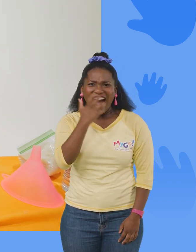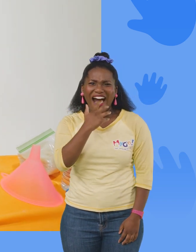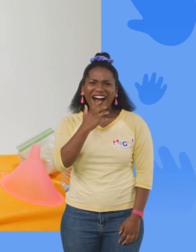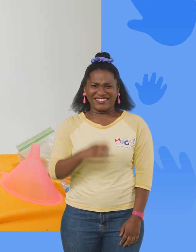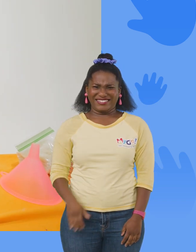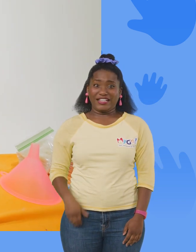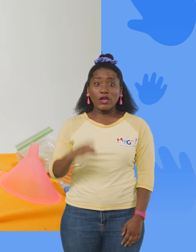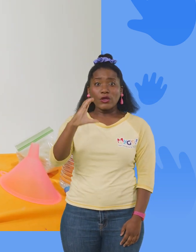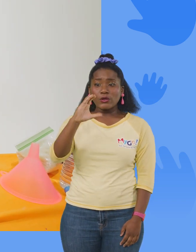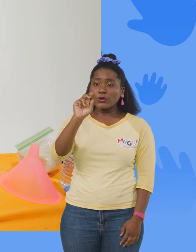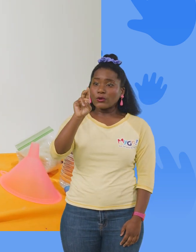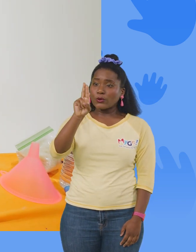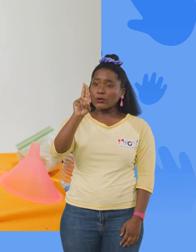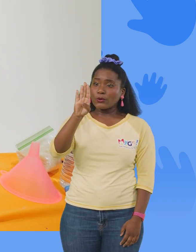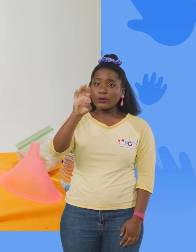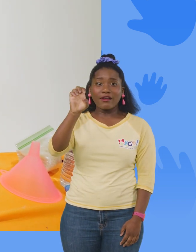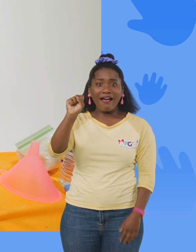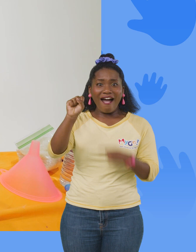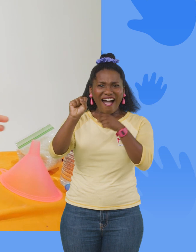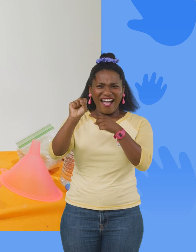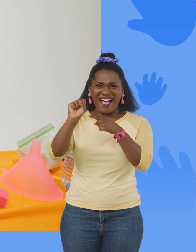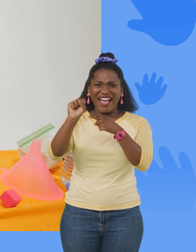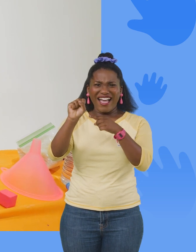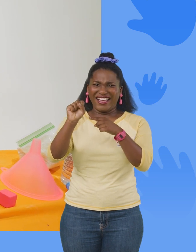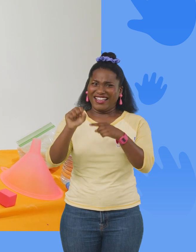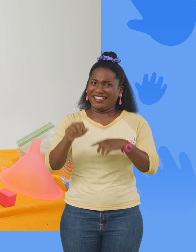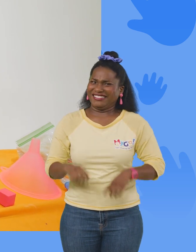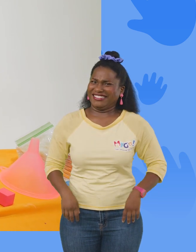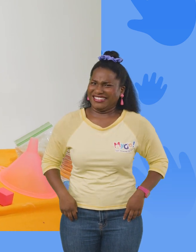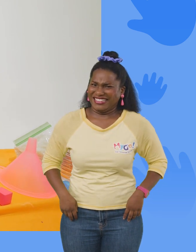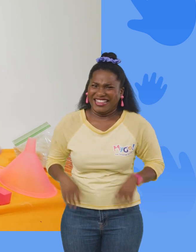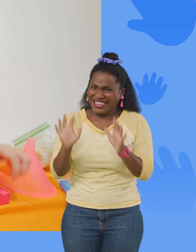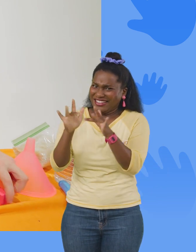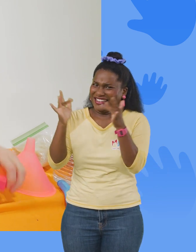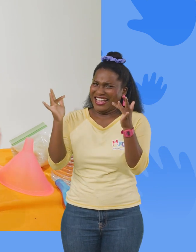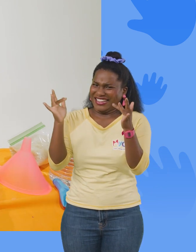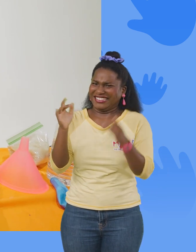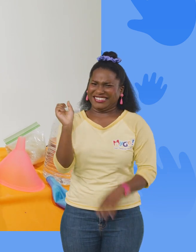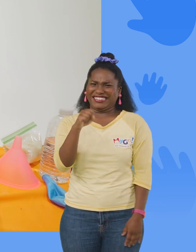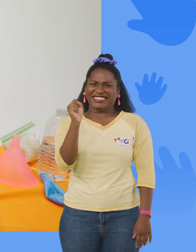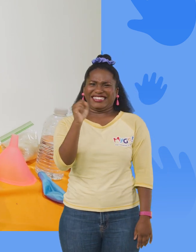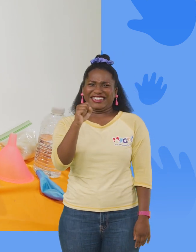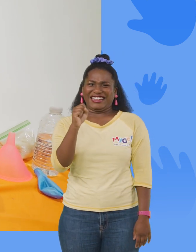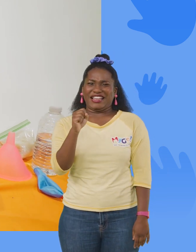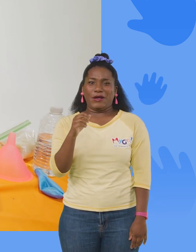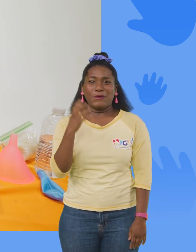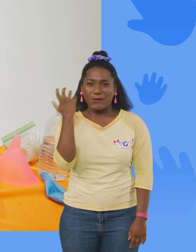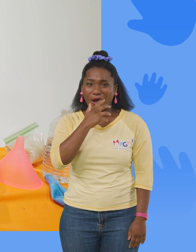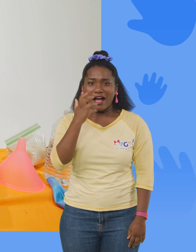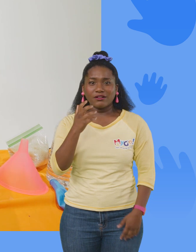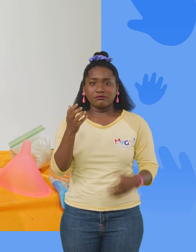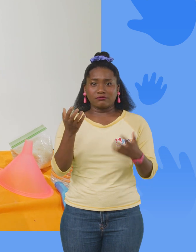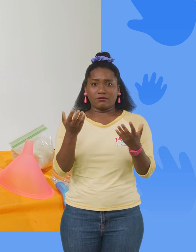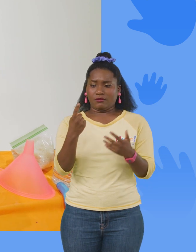Wow, these are cubes, and they actually are pretty, whoa, light. Wow, see,